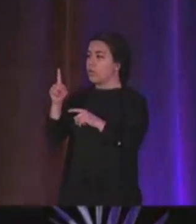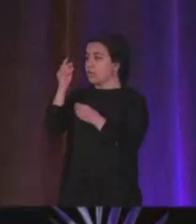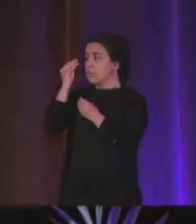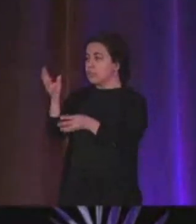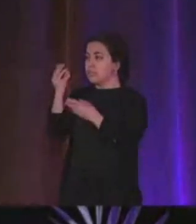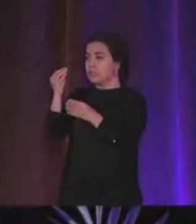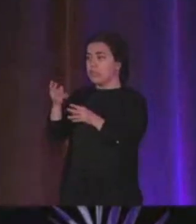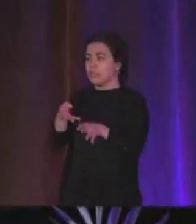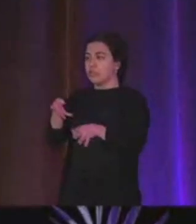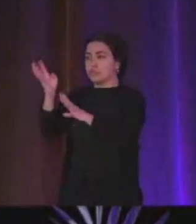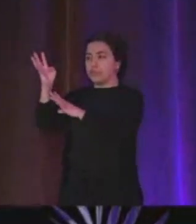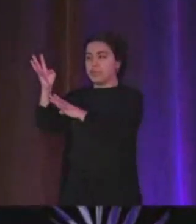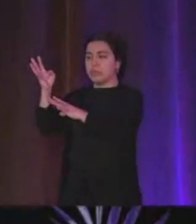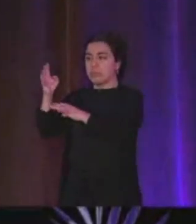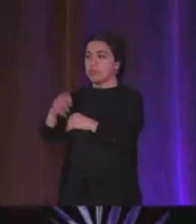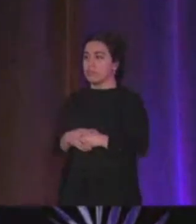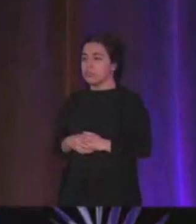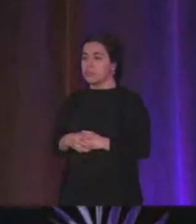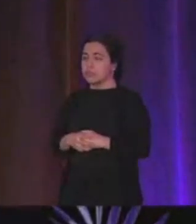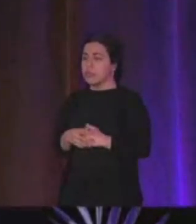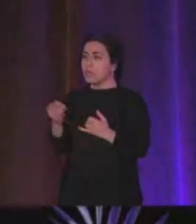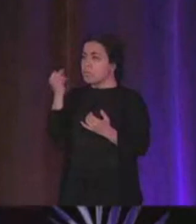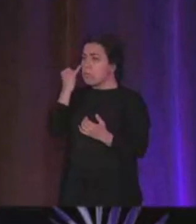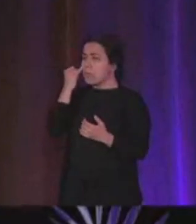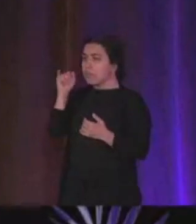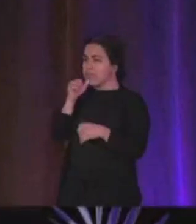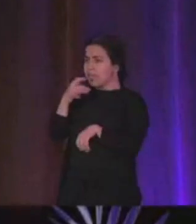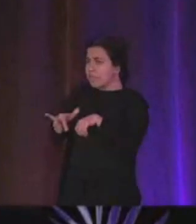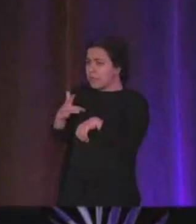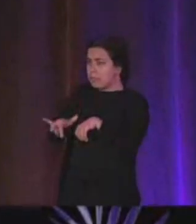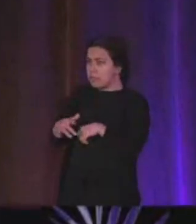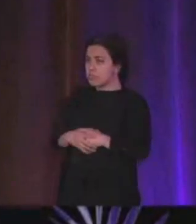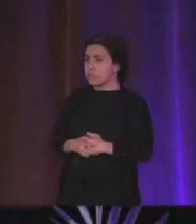need stable internet connectivity. What if that's not available?